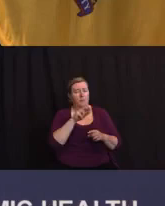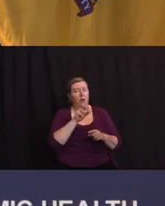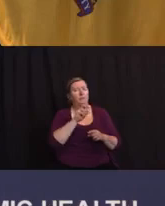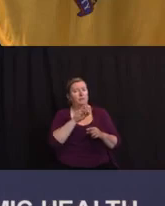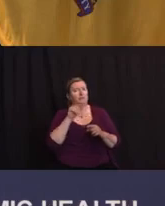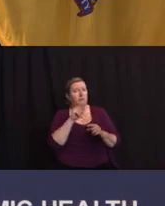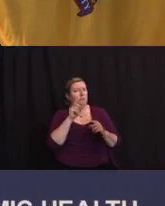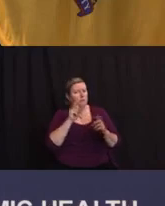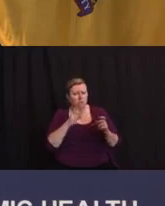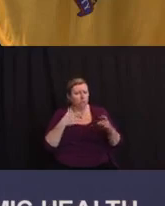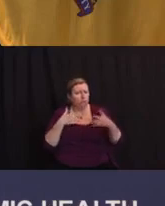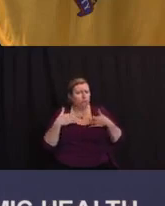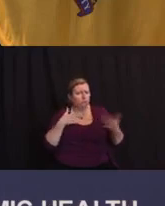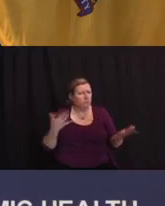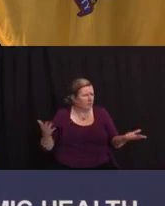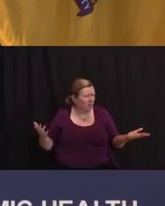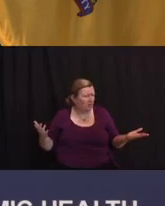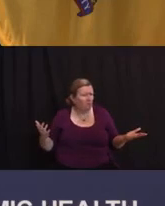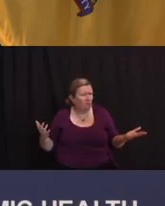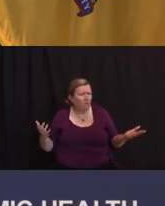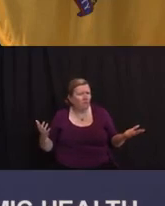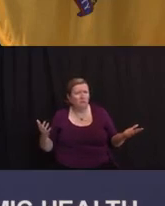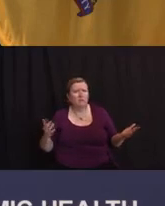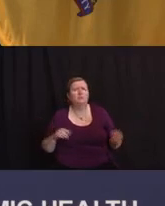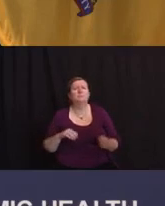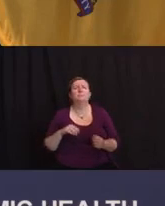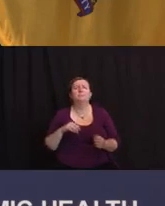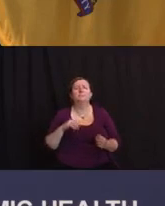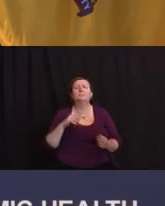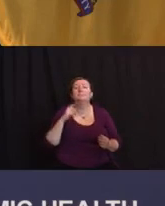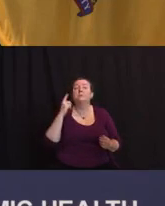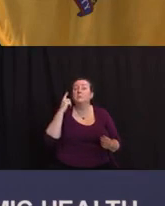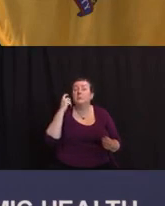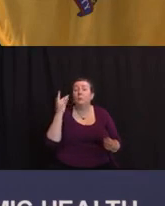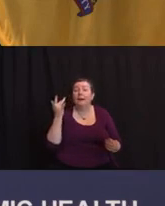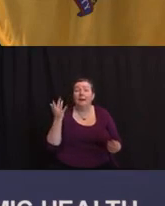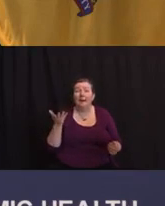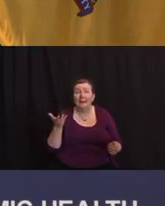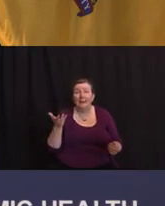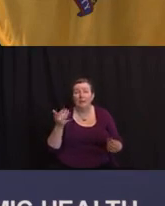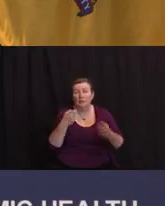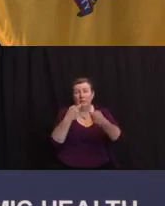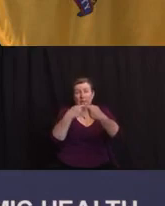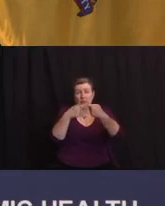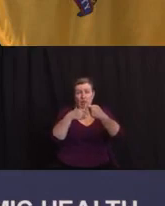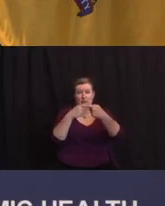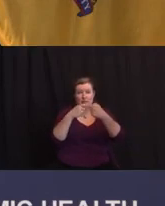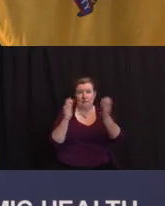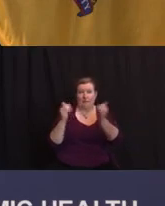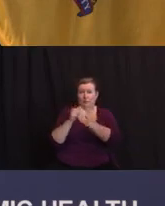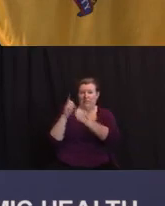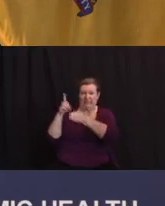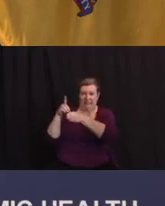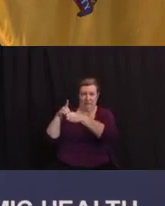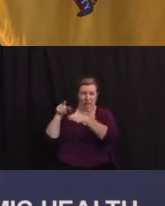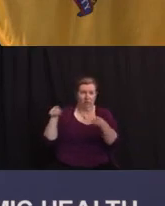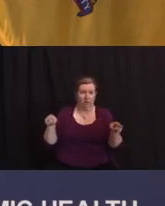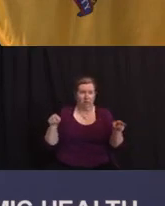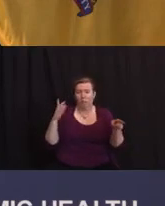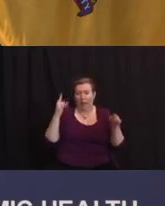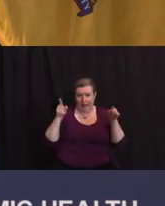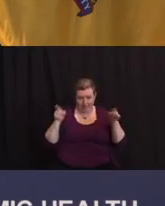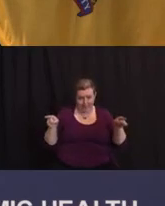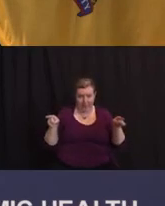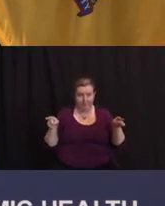concern. I suspect the reason is, in terms of electrification versus diesel, is that at least in terms of the